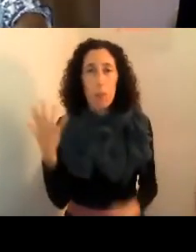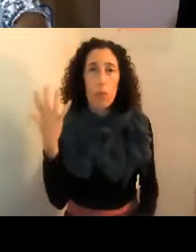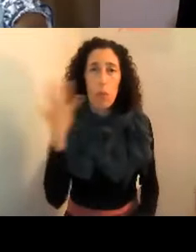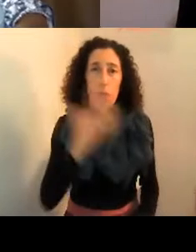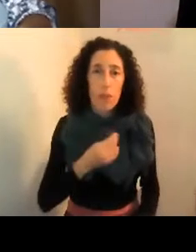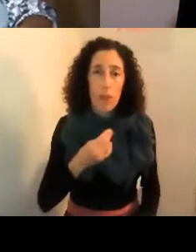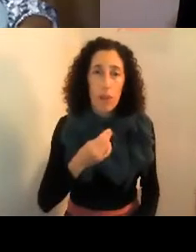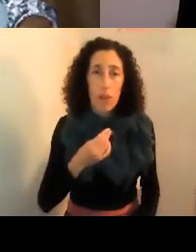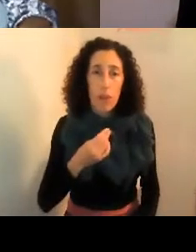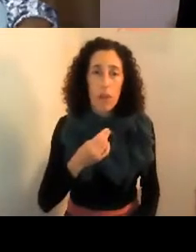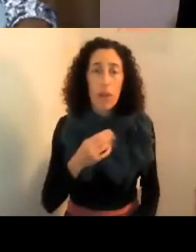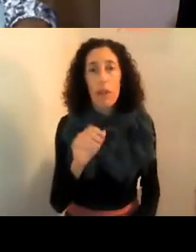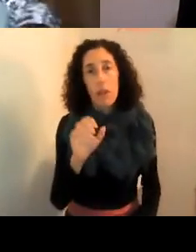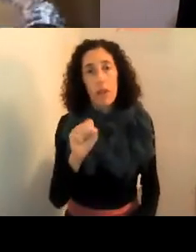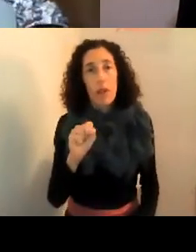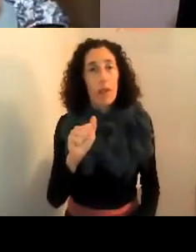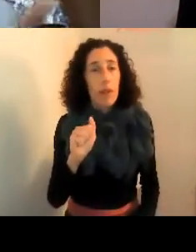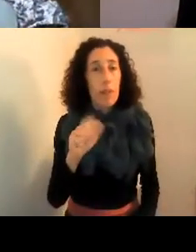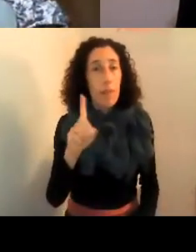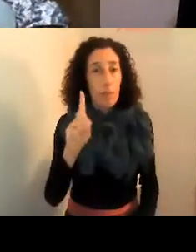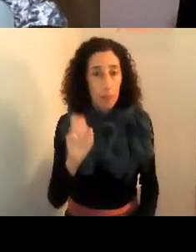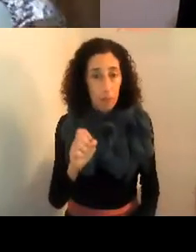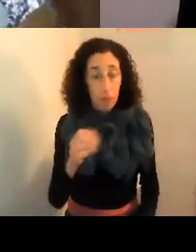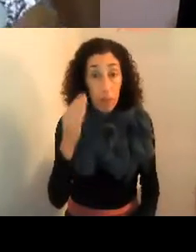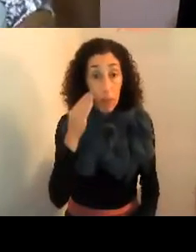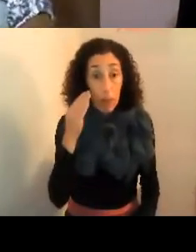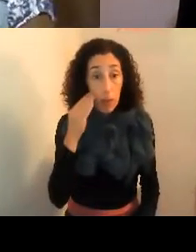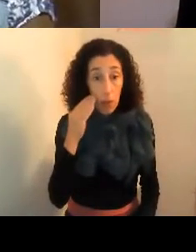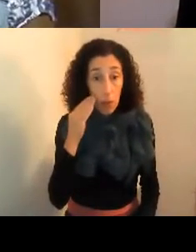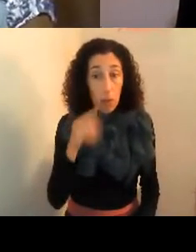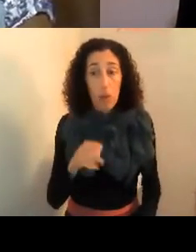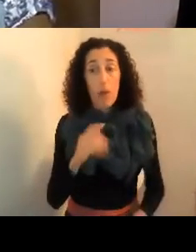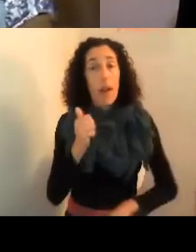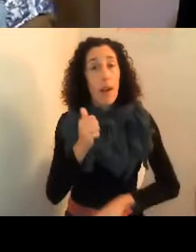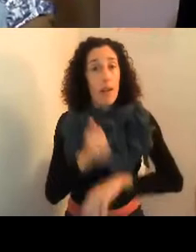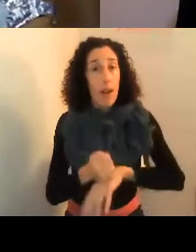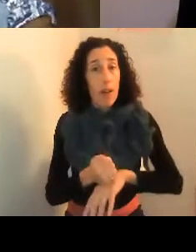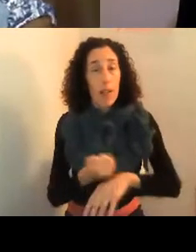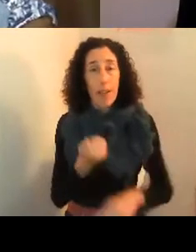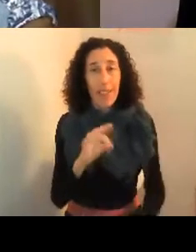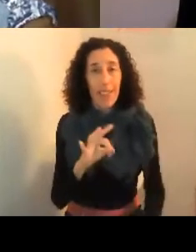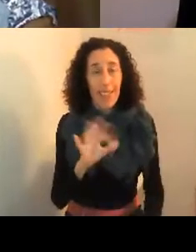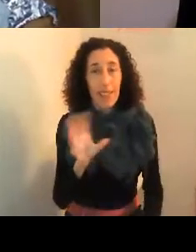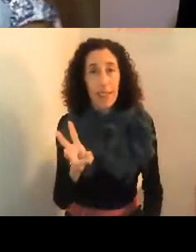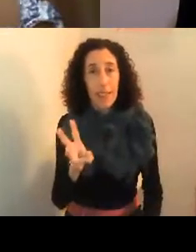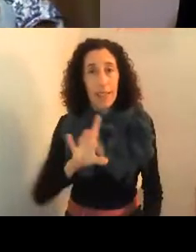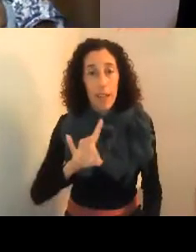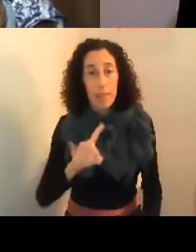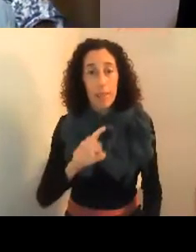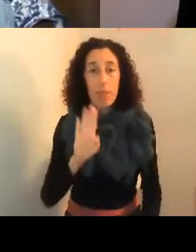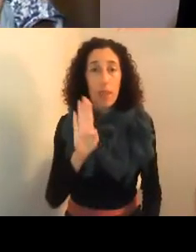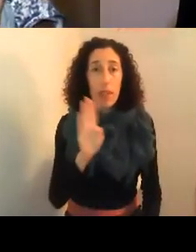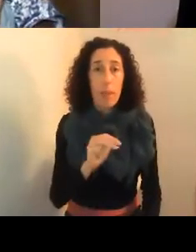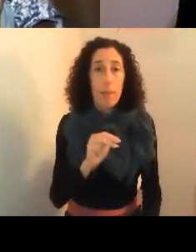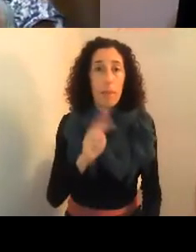you know, MBT was founded by my mother in 1968 for the purpose of creating